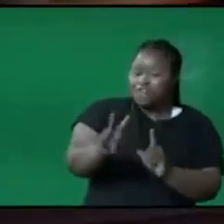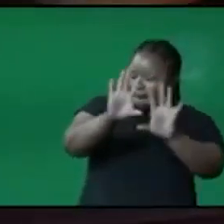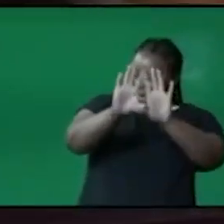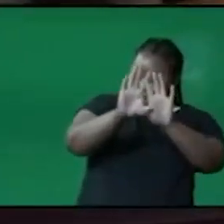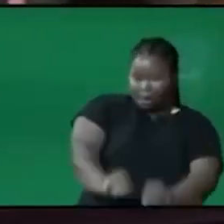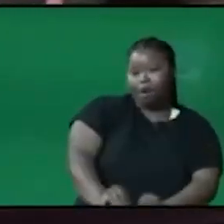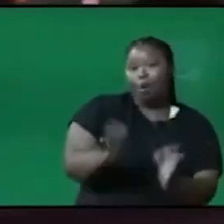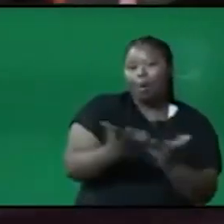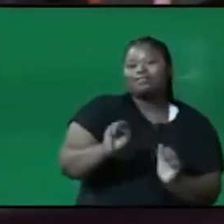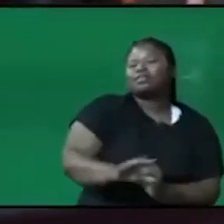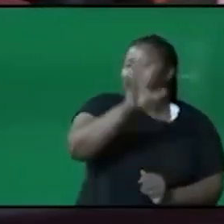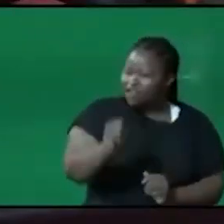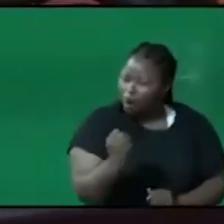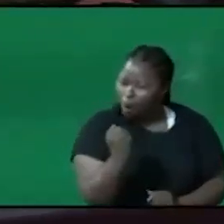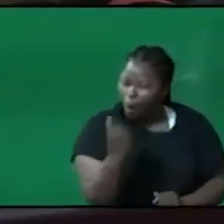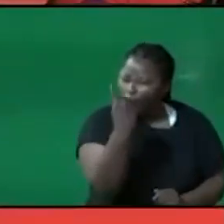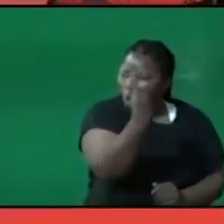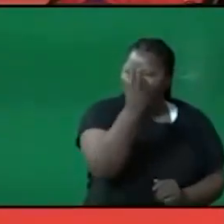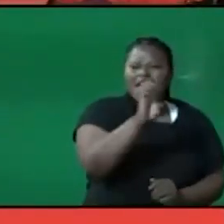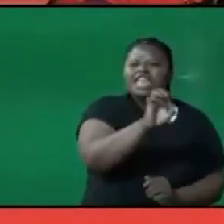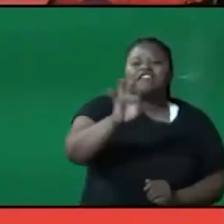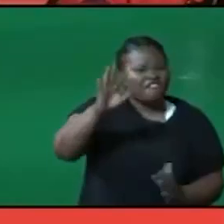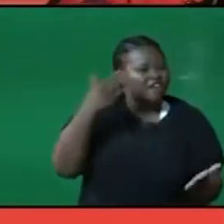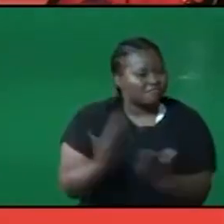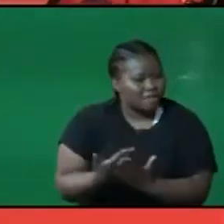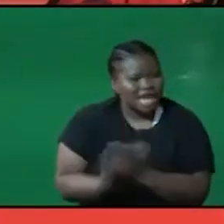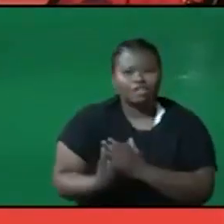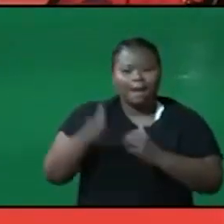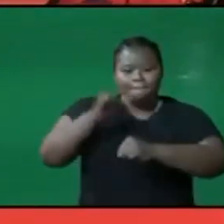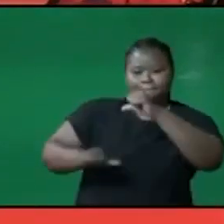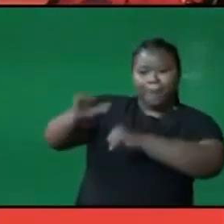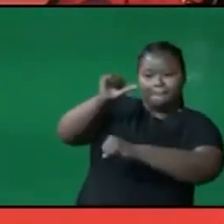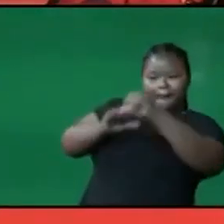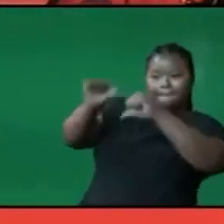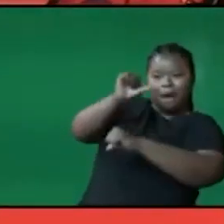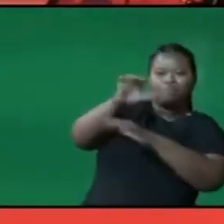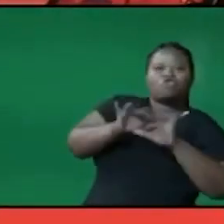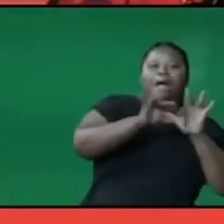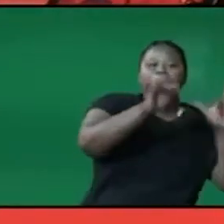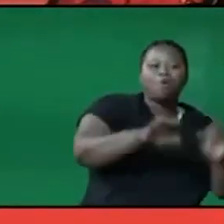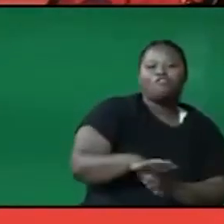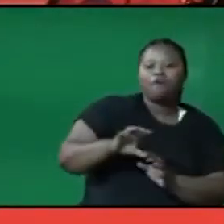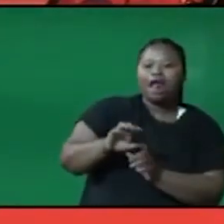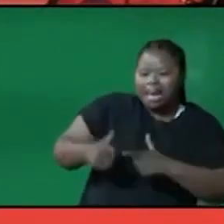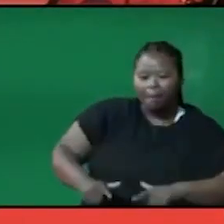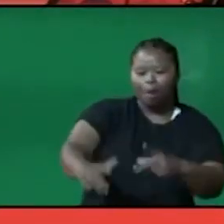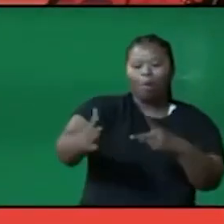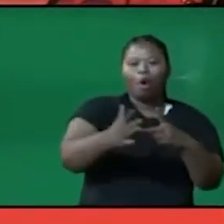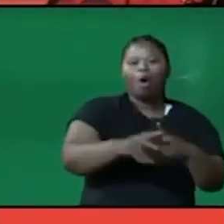in South Africa. Only the EFF can return the minds to the people of Skukuni